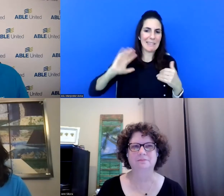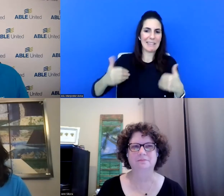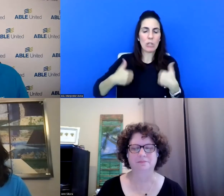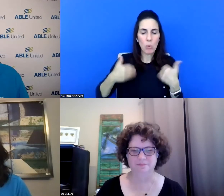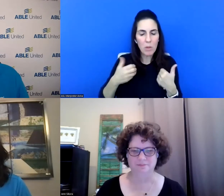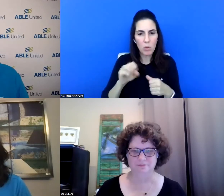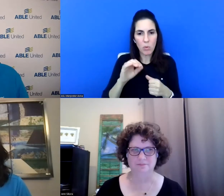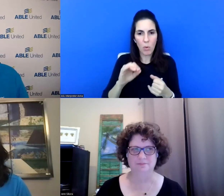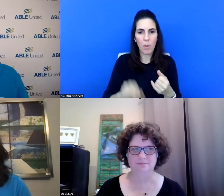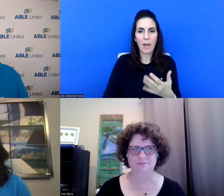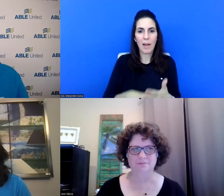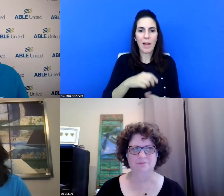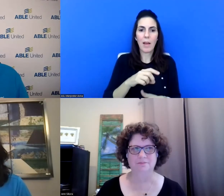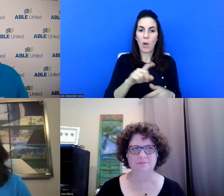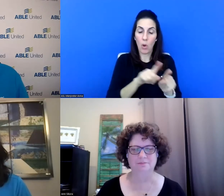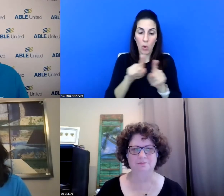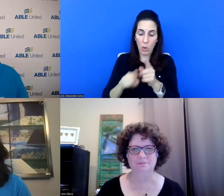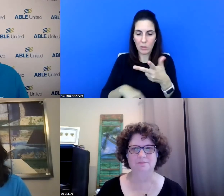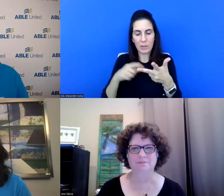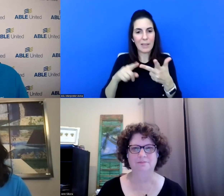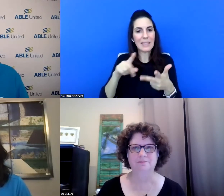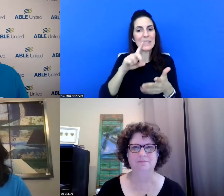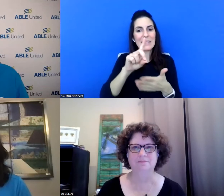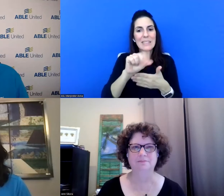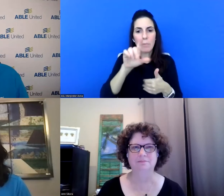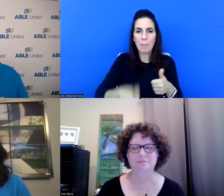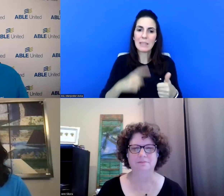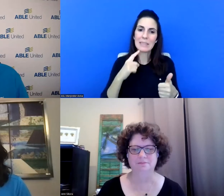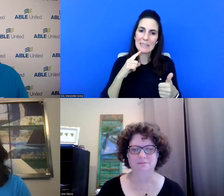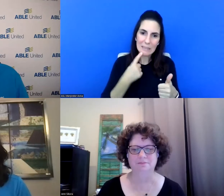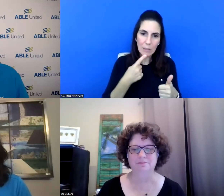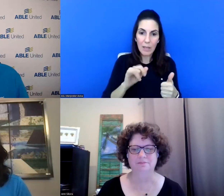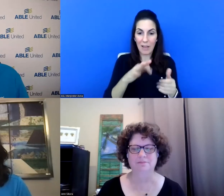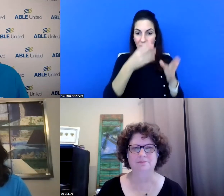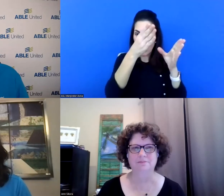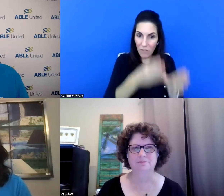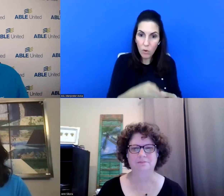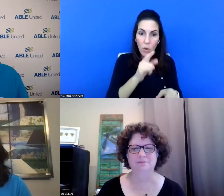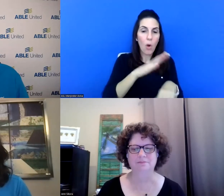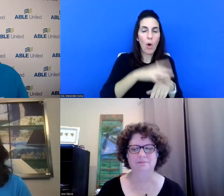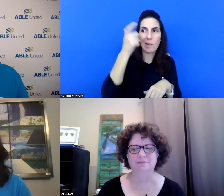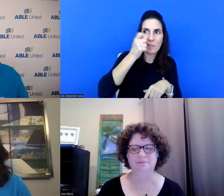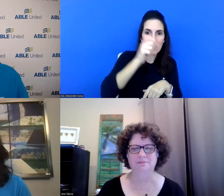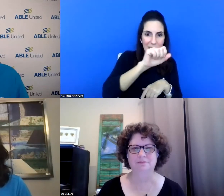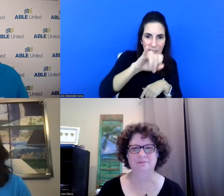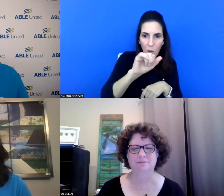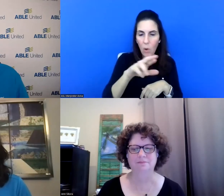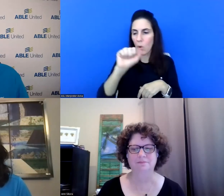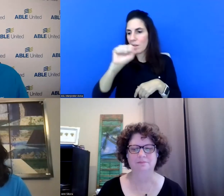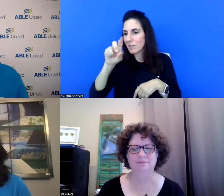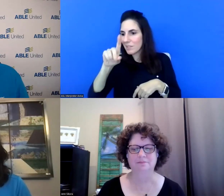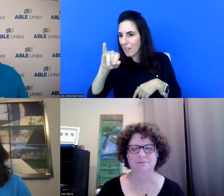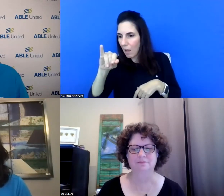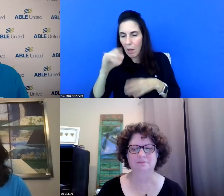And finally, is the disability has to be severe. So either an individual is currently on SSI or SSDI